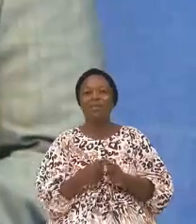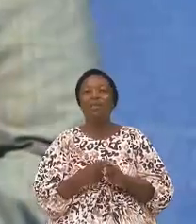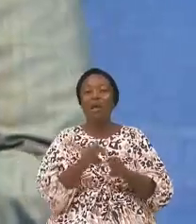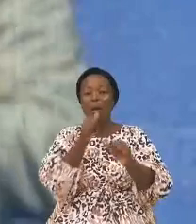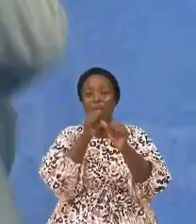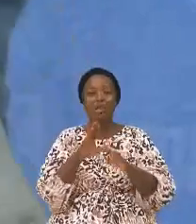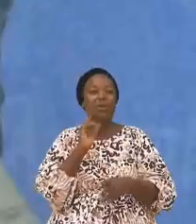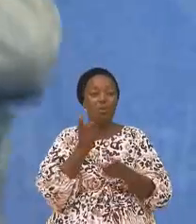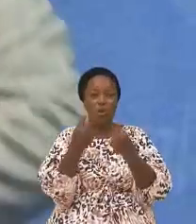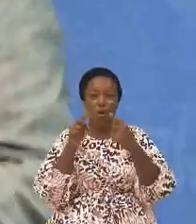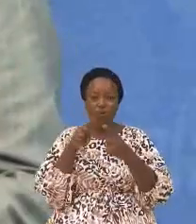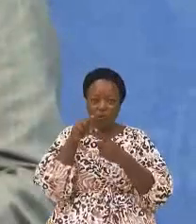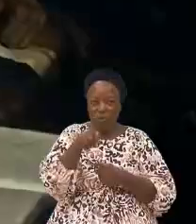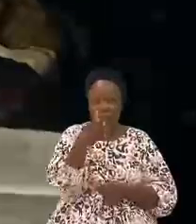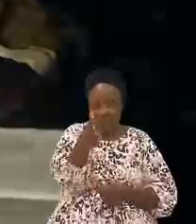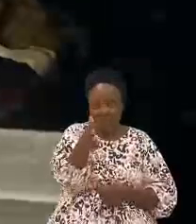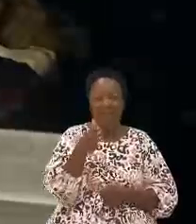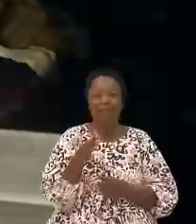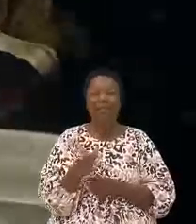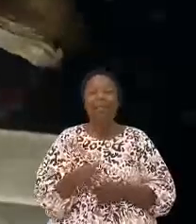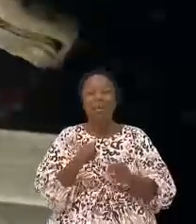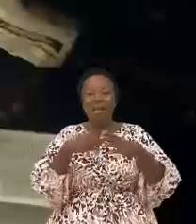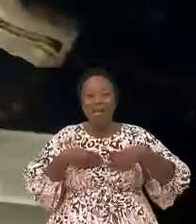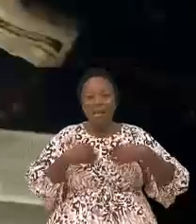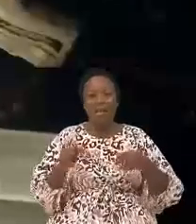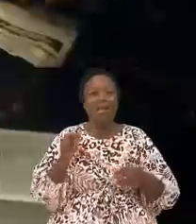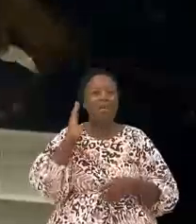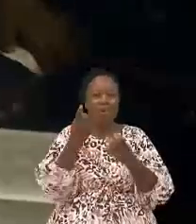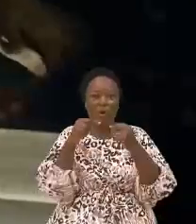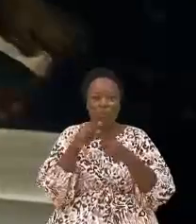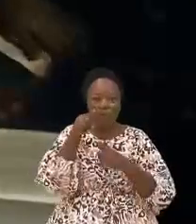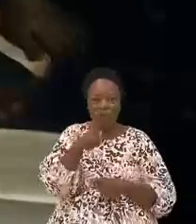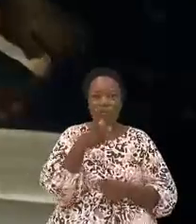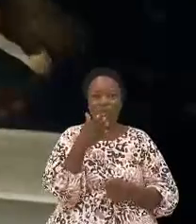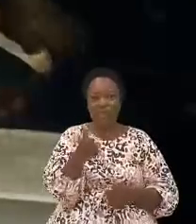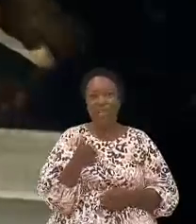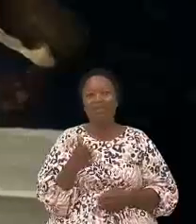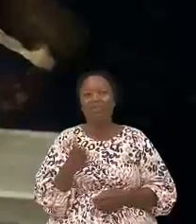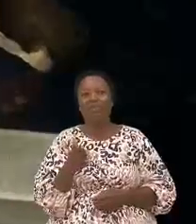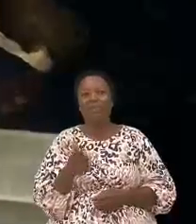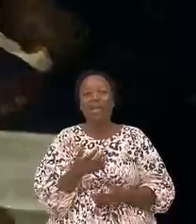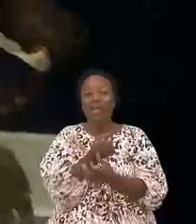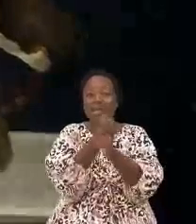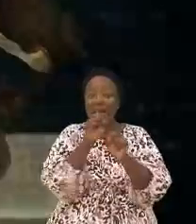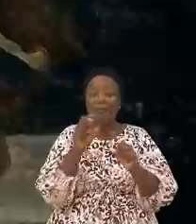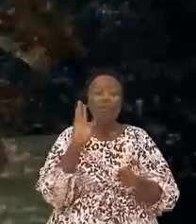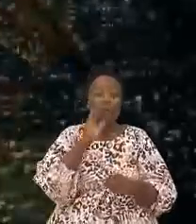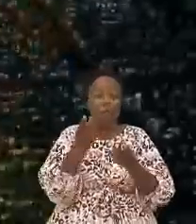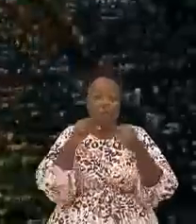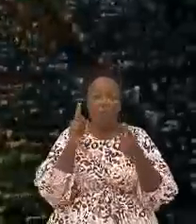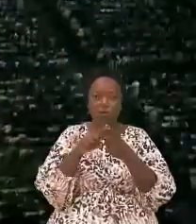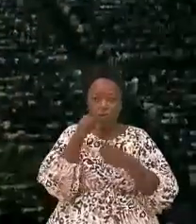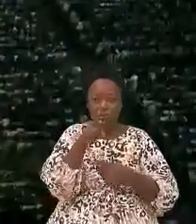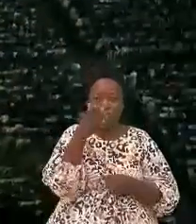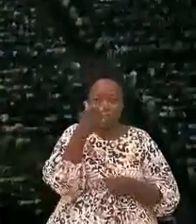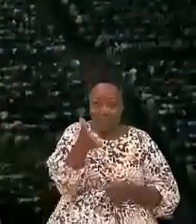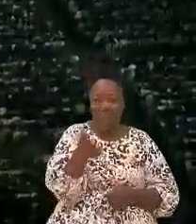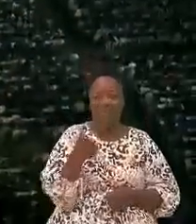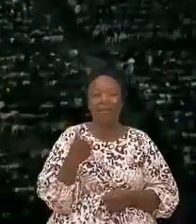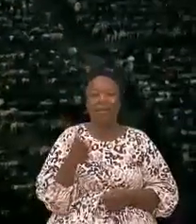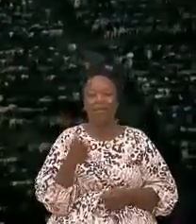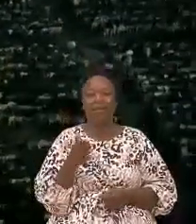might come. It'll come and meet you there. Blessing will come and reach you right there. Healing will come and reach you